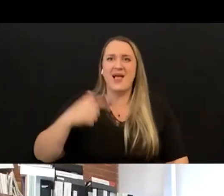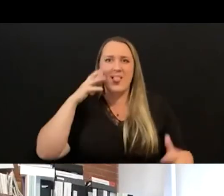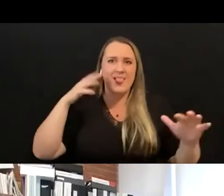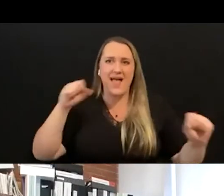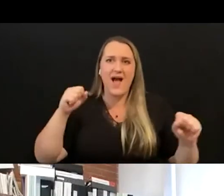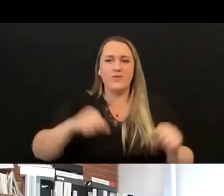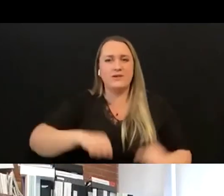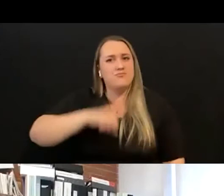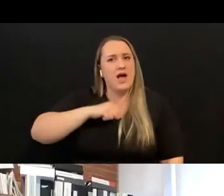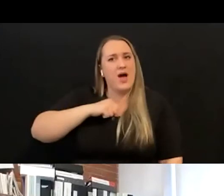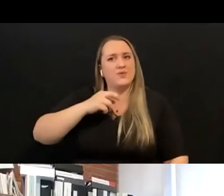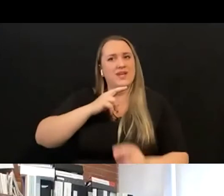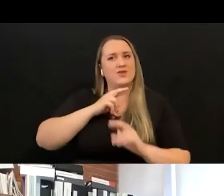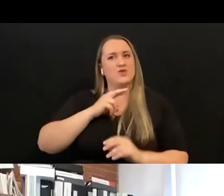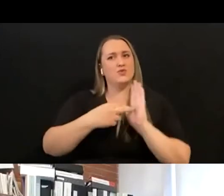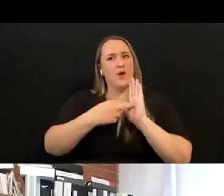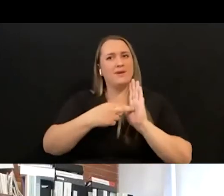representing disability pride.